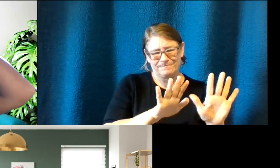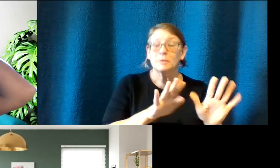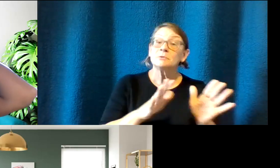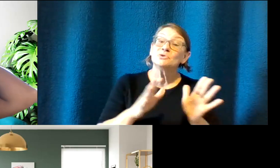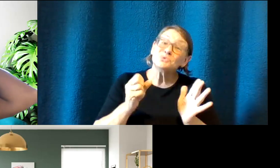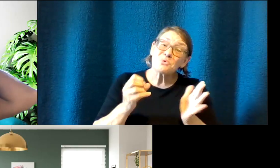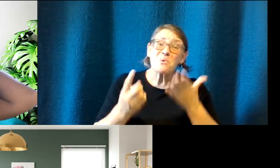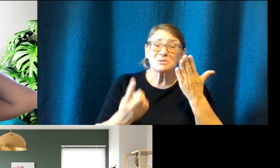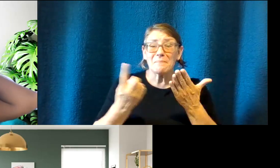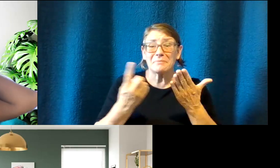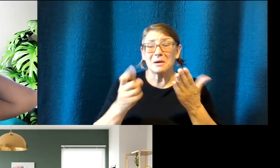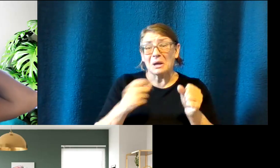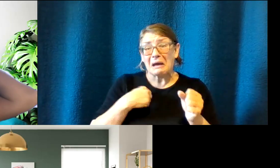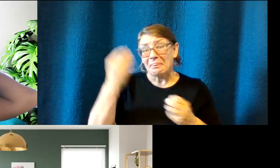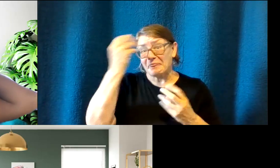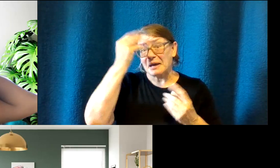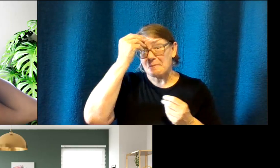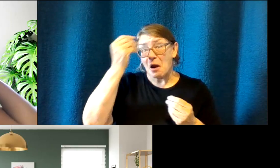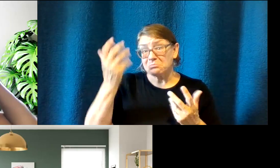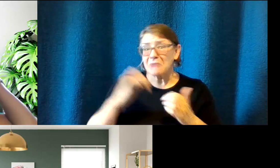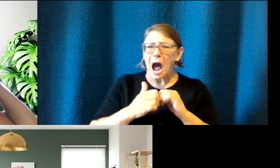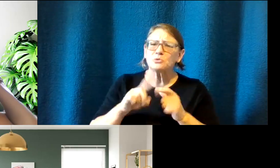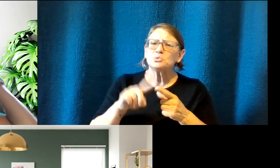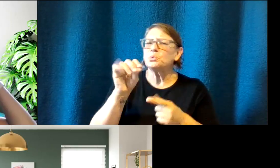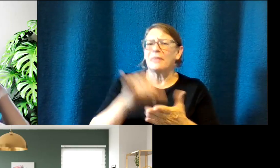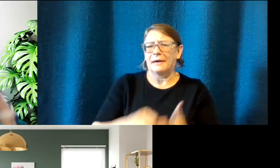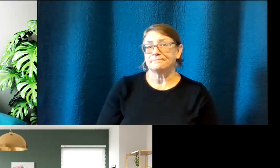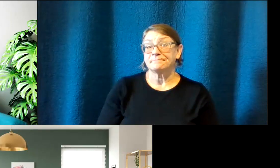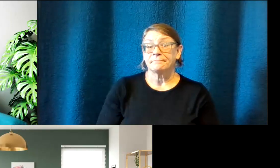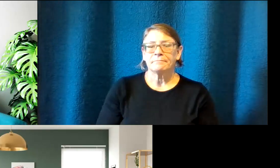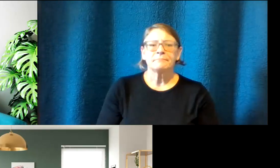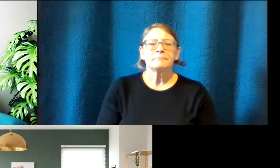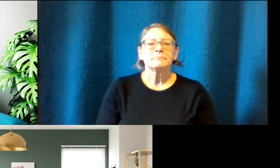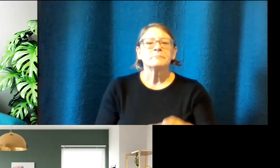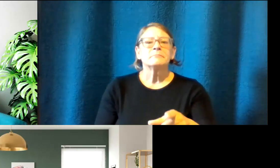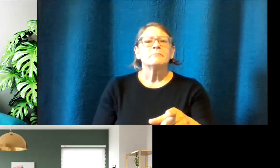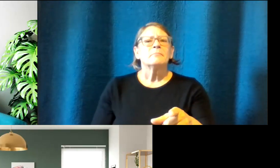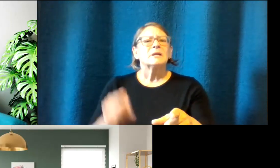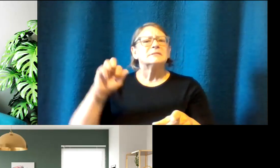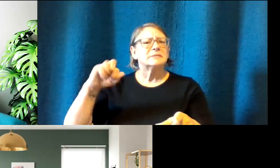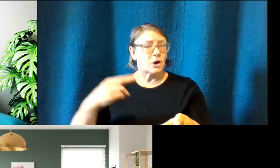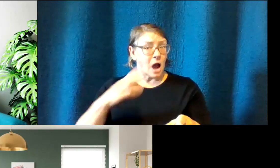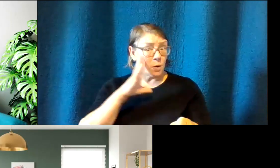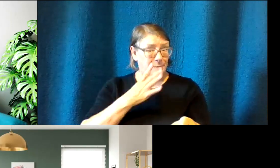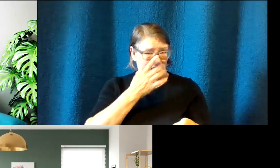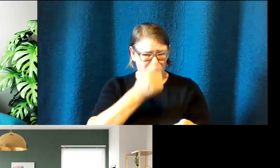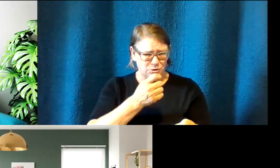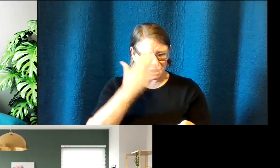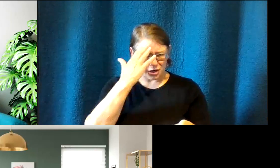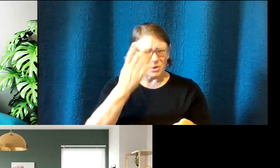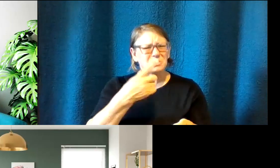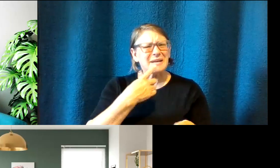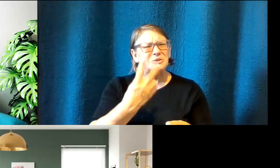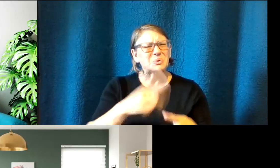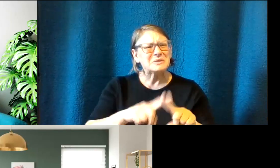we can, think about ways that we can do that. So. Yeah, and I would be interested to know when you say there's 2 different populations,